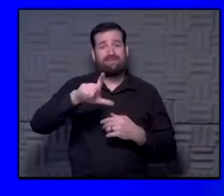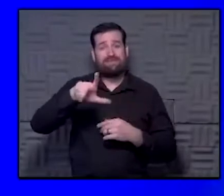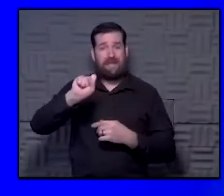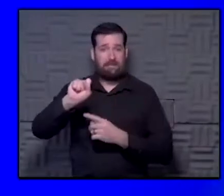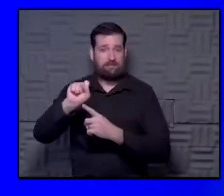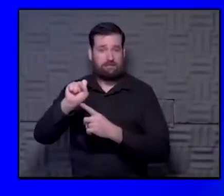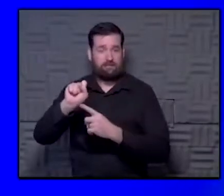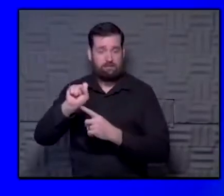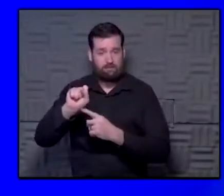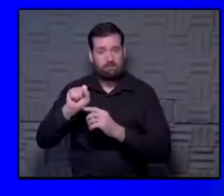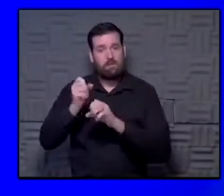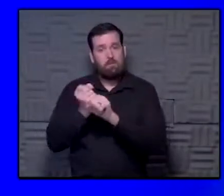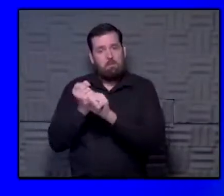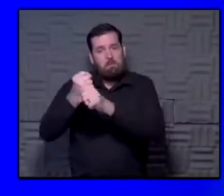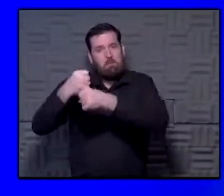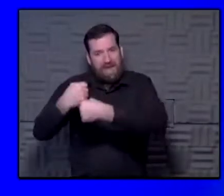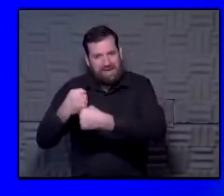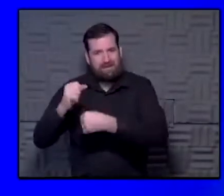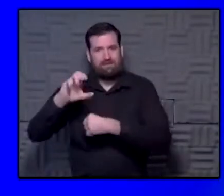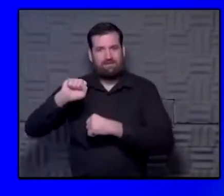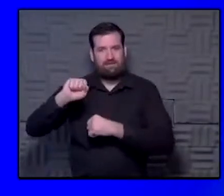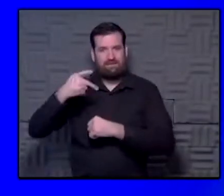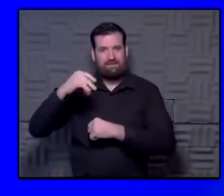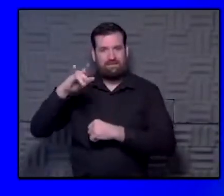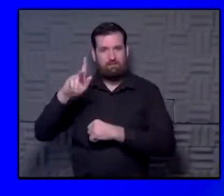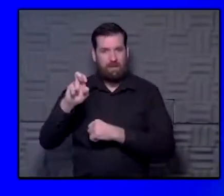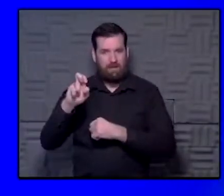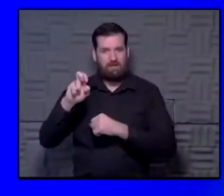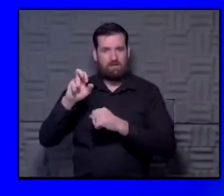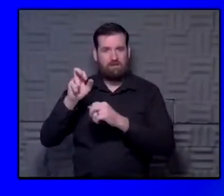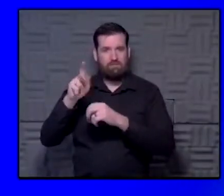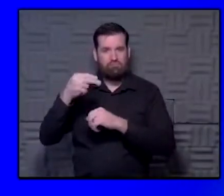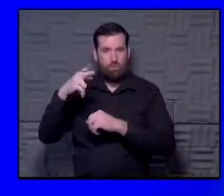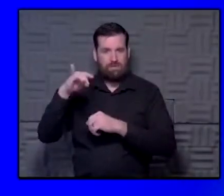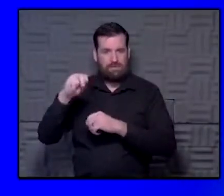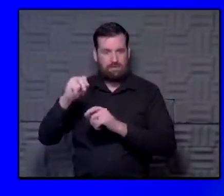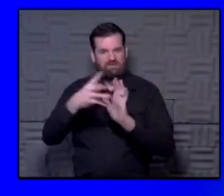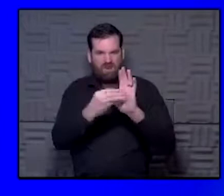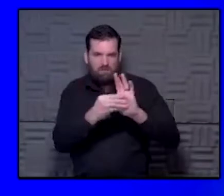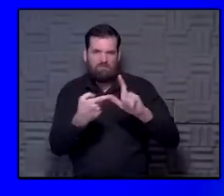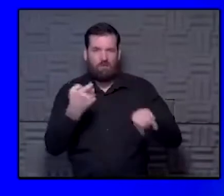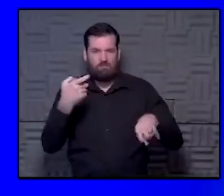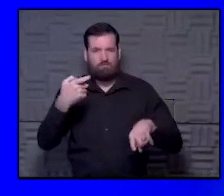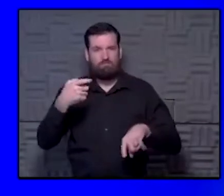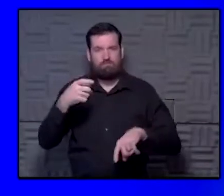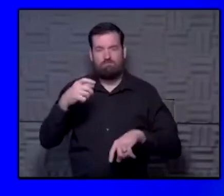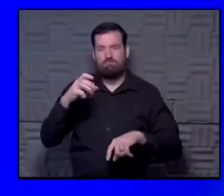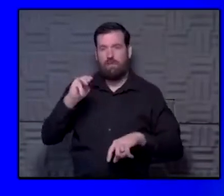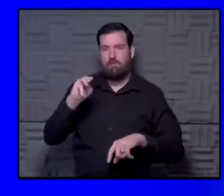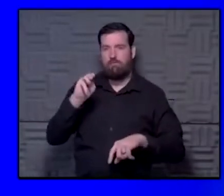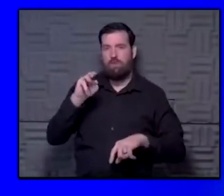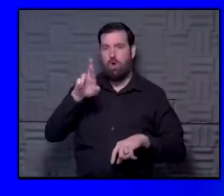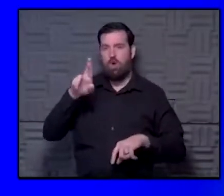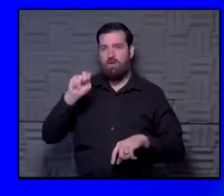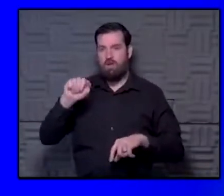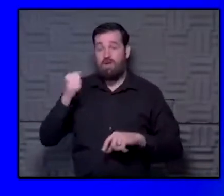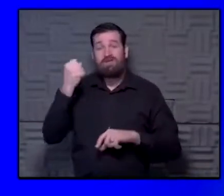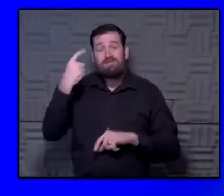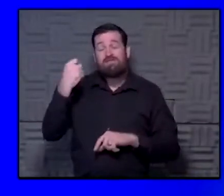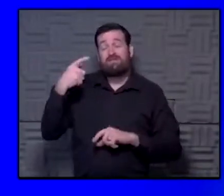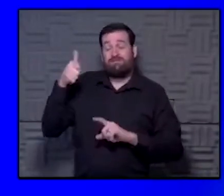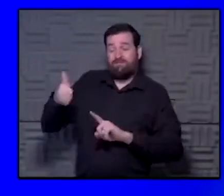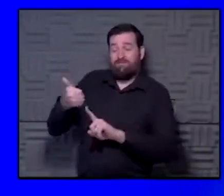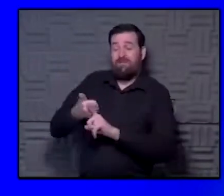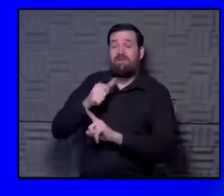to make the spike protein from the RNA that's injected. We should say here that this is a non-replicating viral